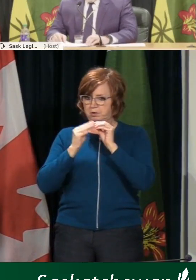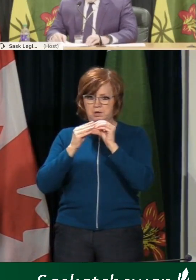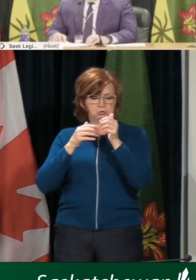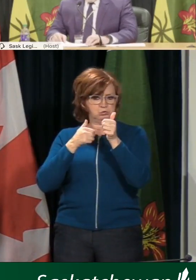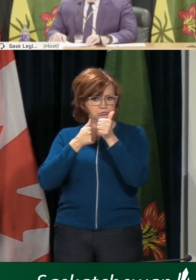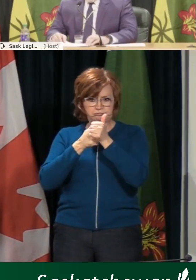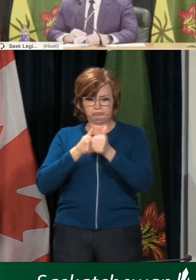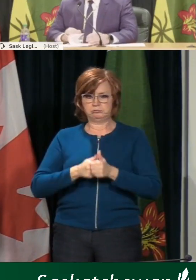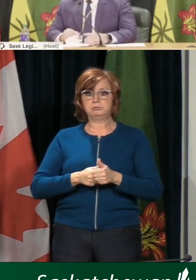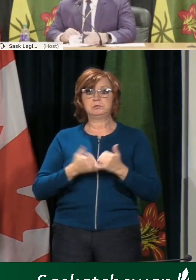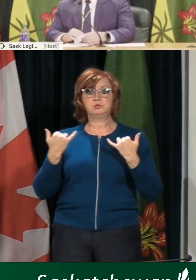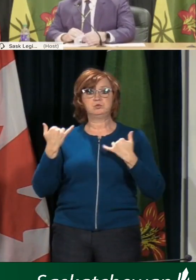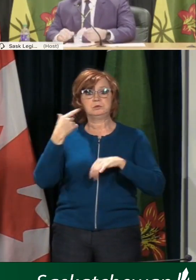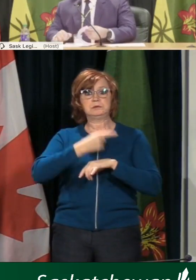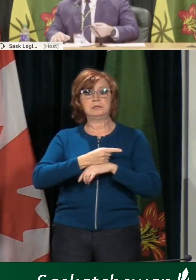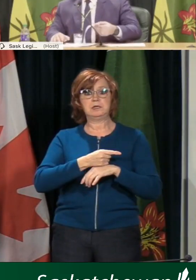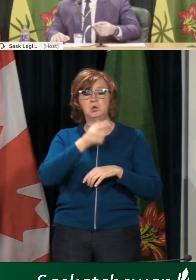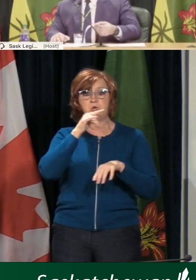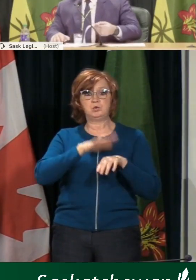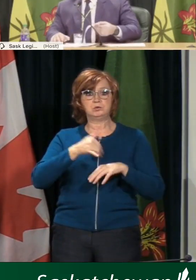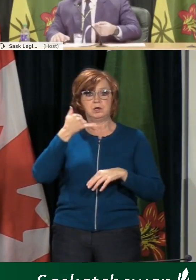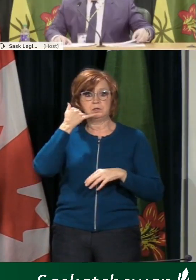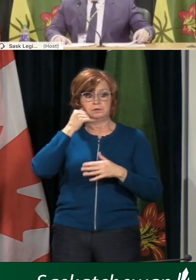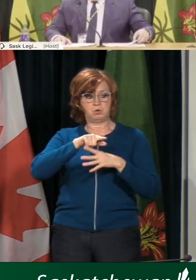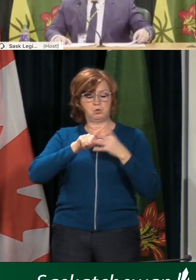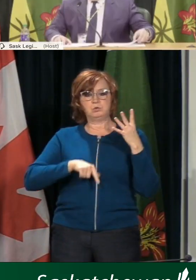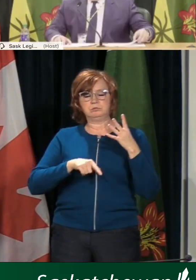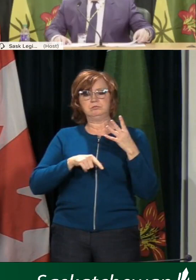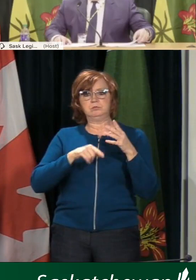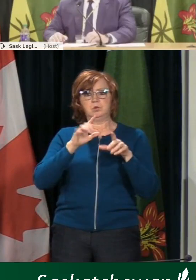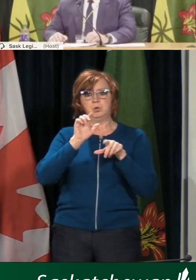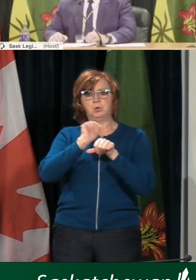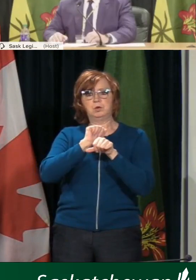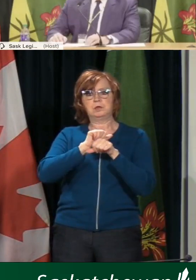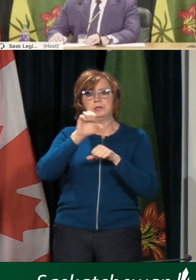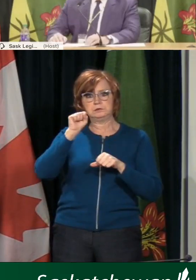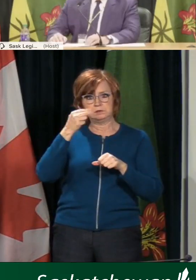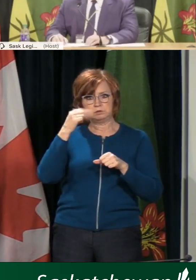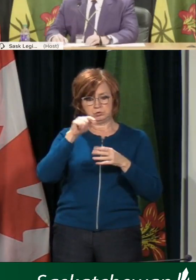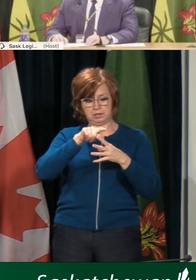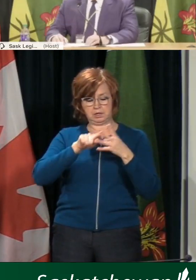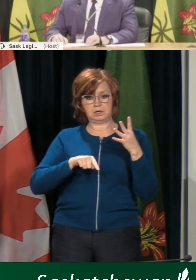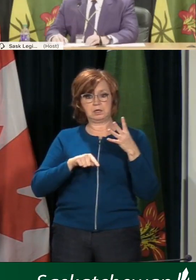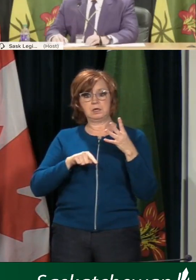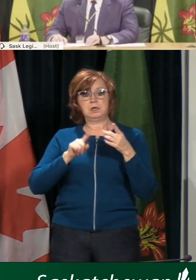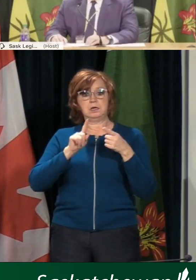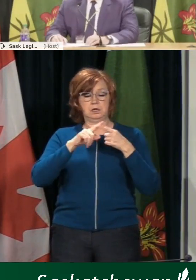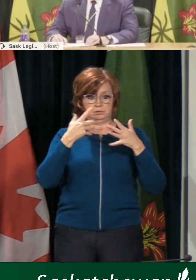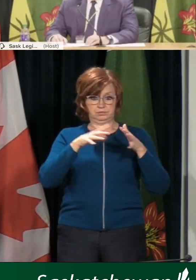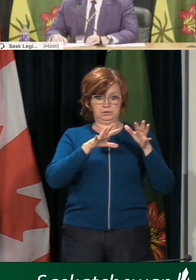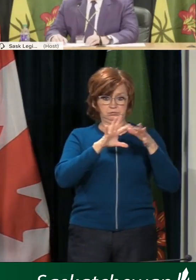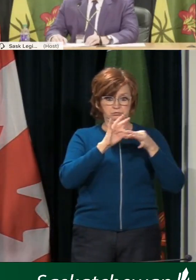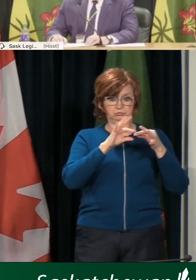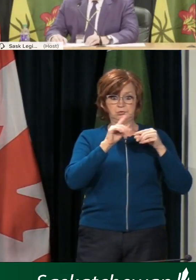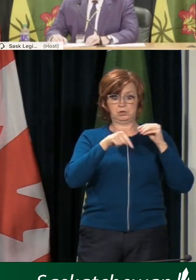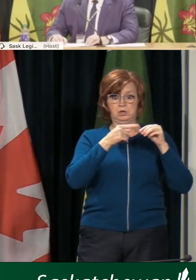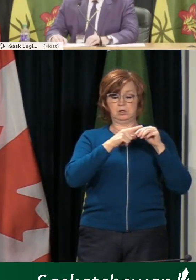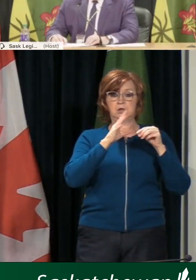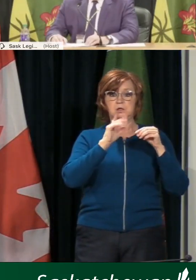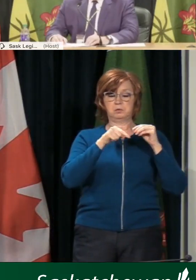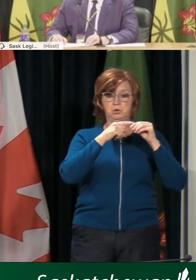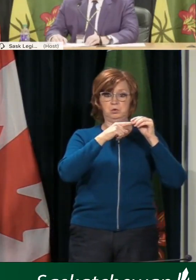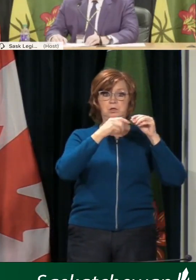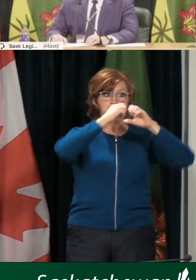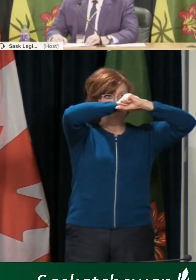today by several of my colleagues within the Saskatchewan Health Authority that will provide a presentation both on the modeling and the revised offensive and